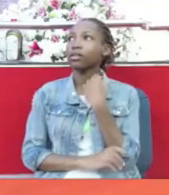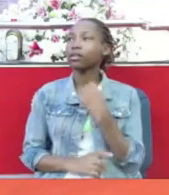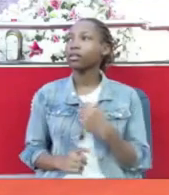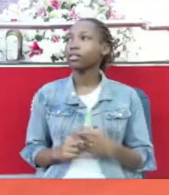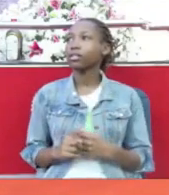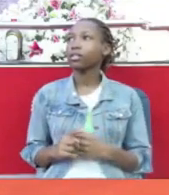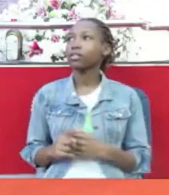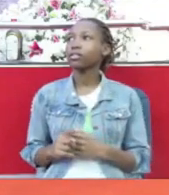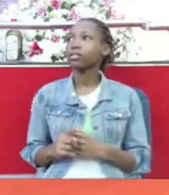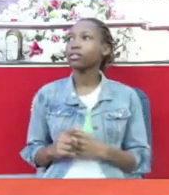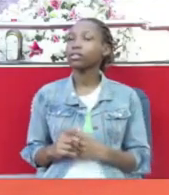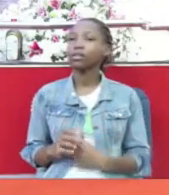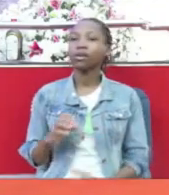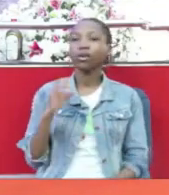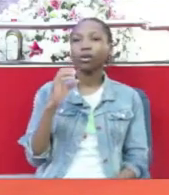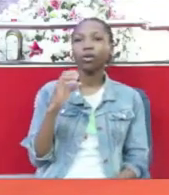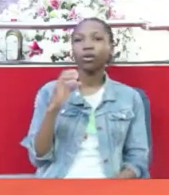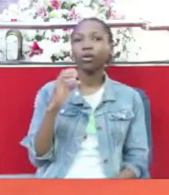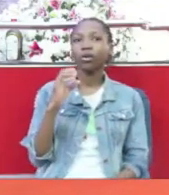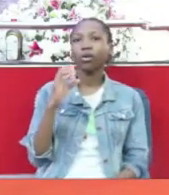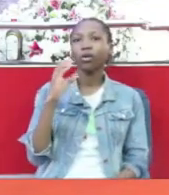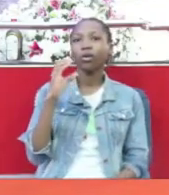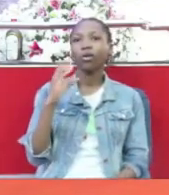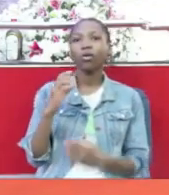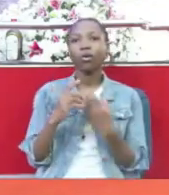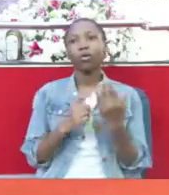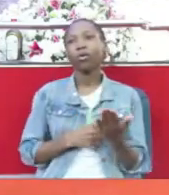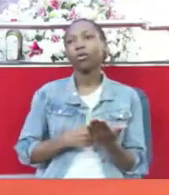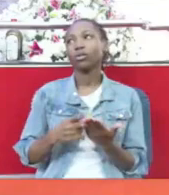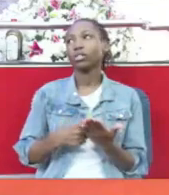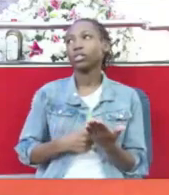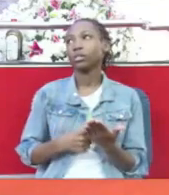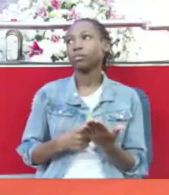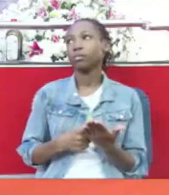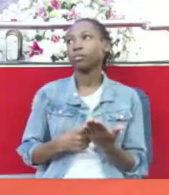There was colonialism, the power of the gun.